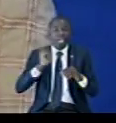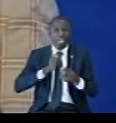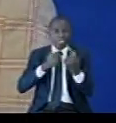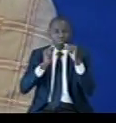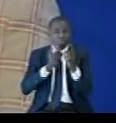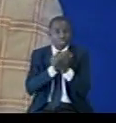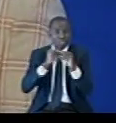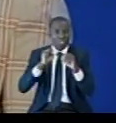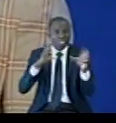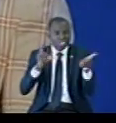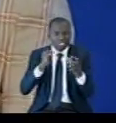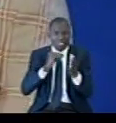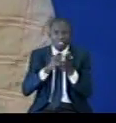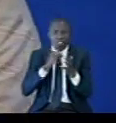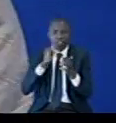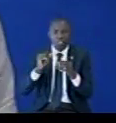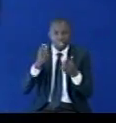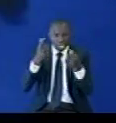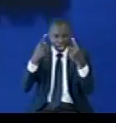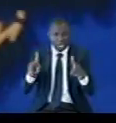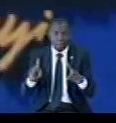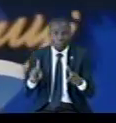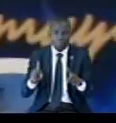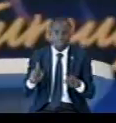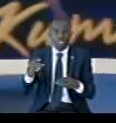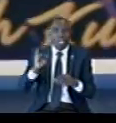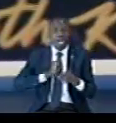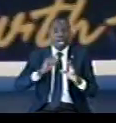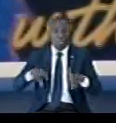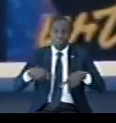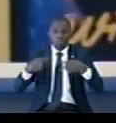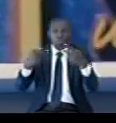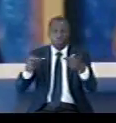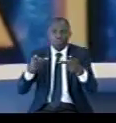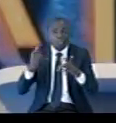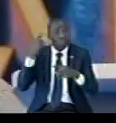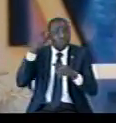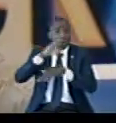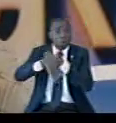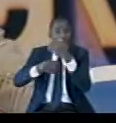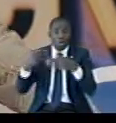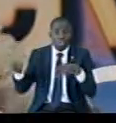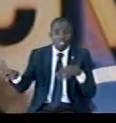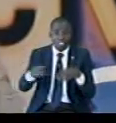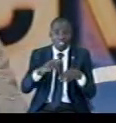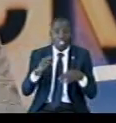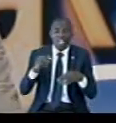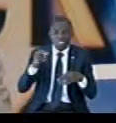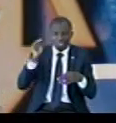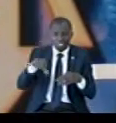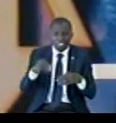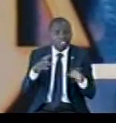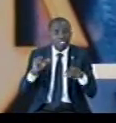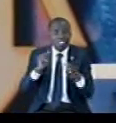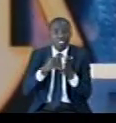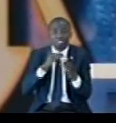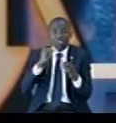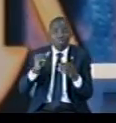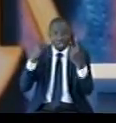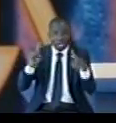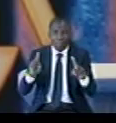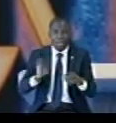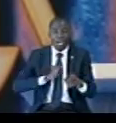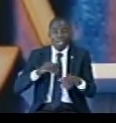took them through the wilderness. Did it not happen? I provided for all their needs. Did it not happen? I sent